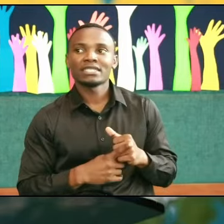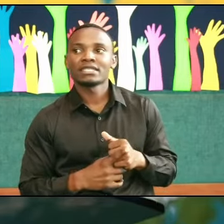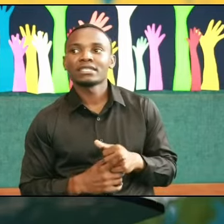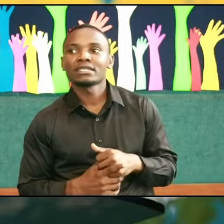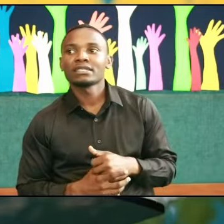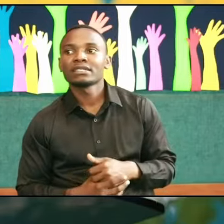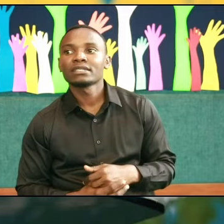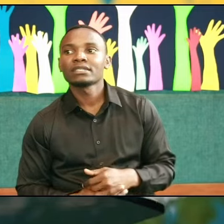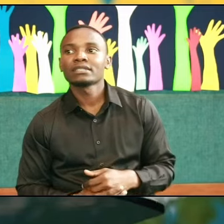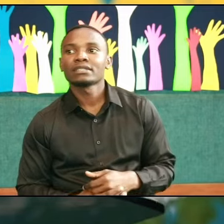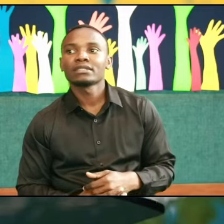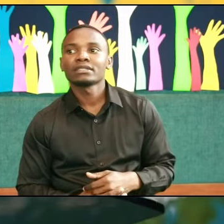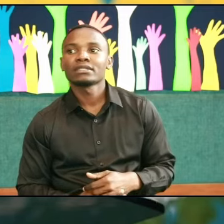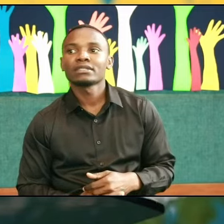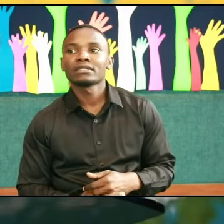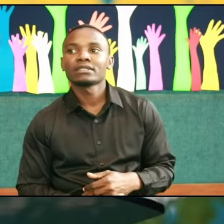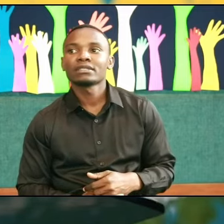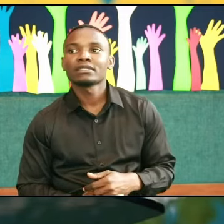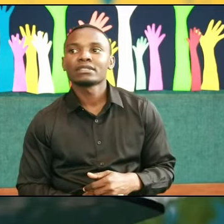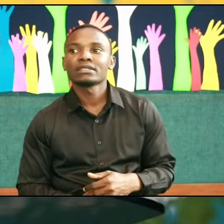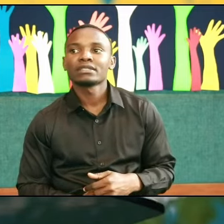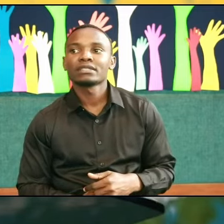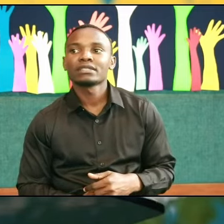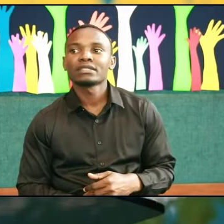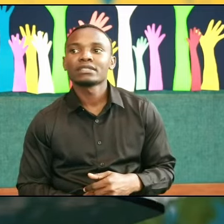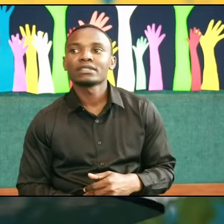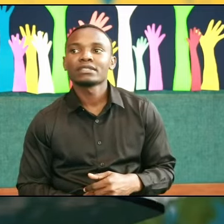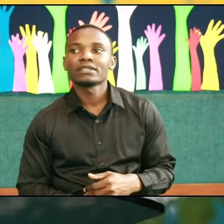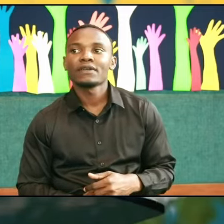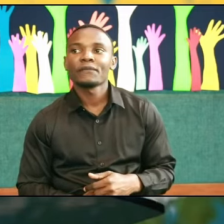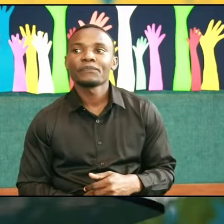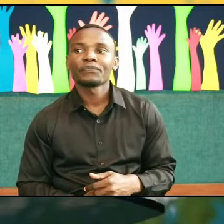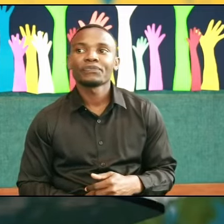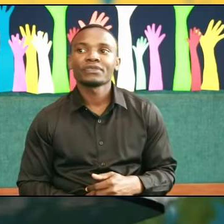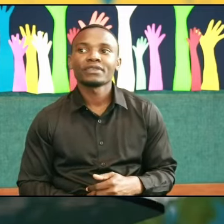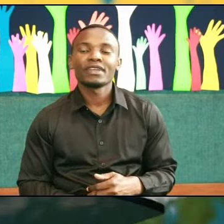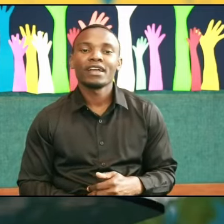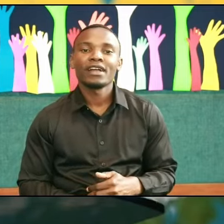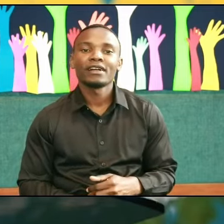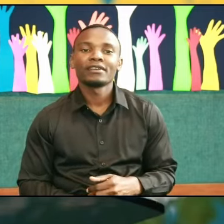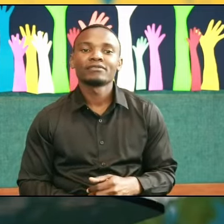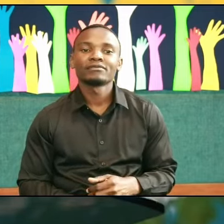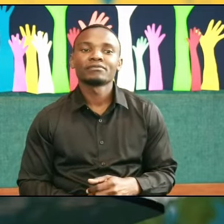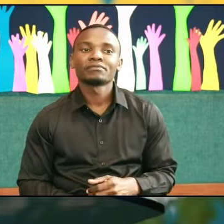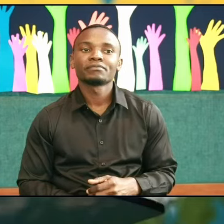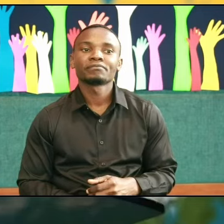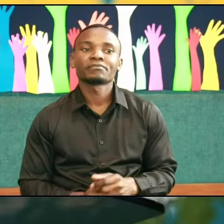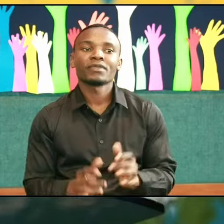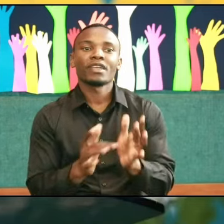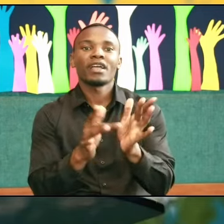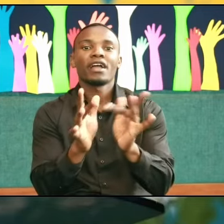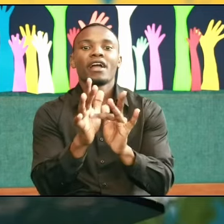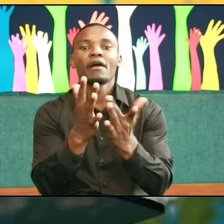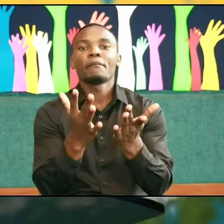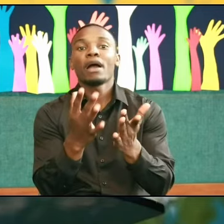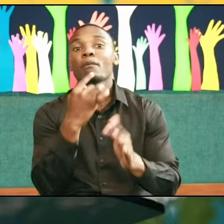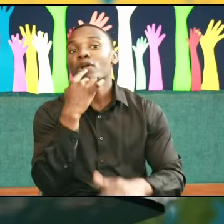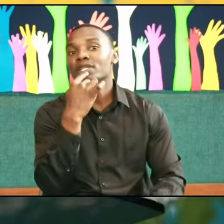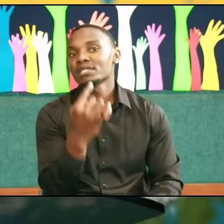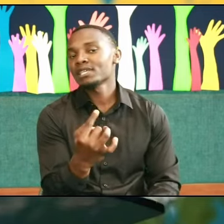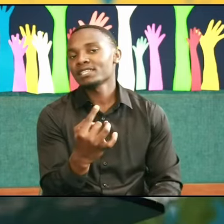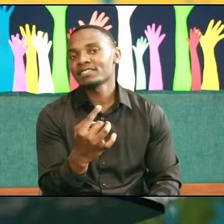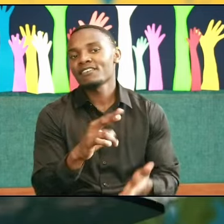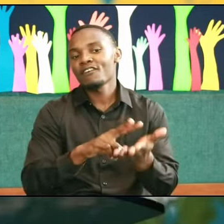where am I? I'm seeing Colossians here. Where is Ephesians? All right. The Bible here says in verse